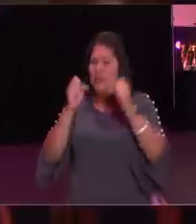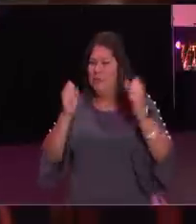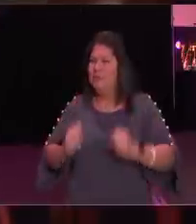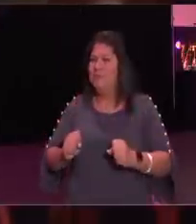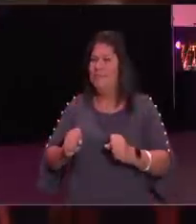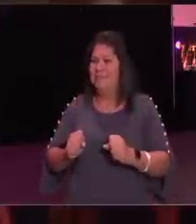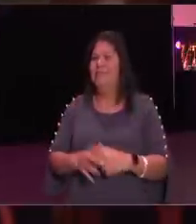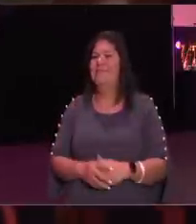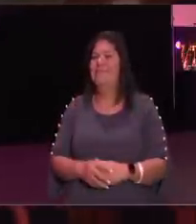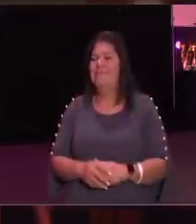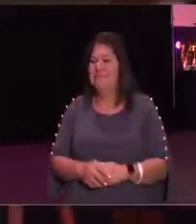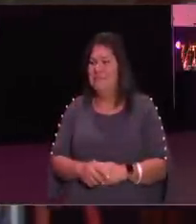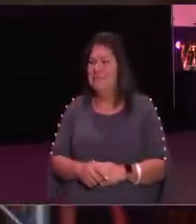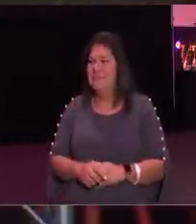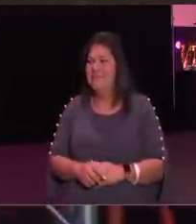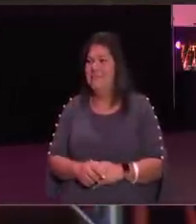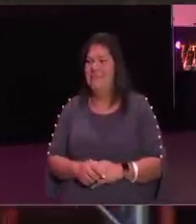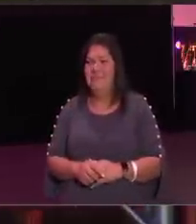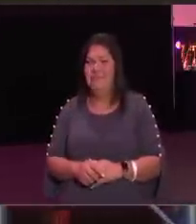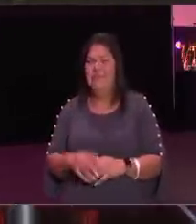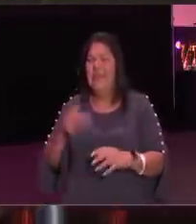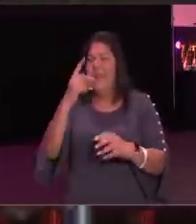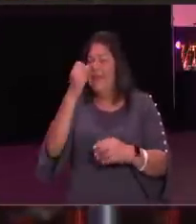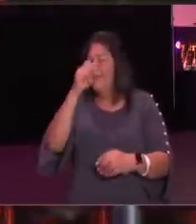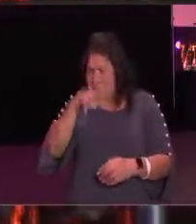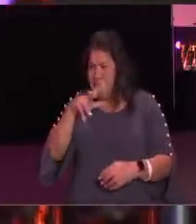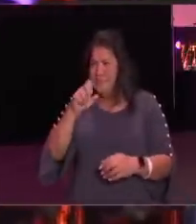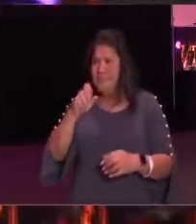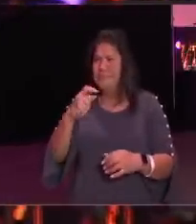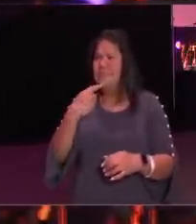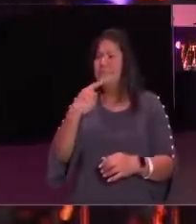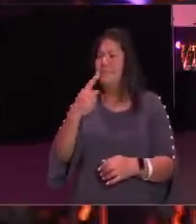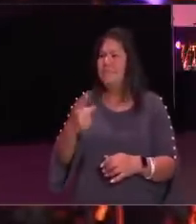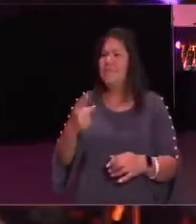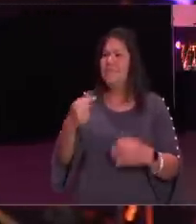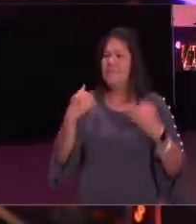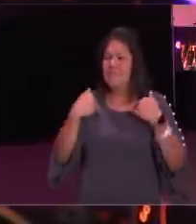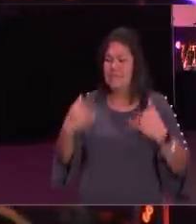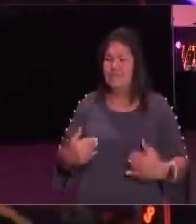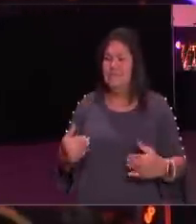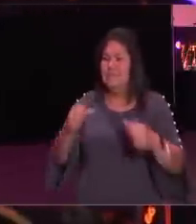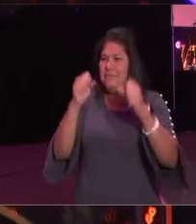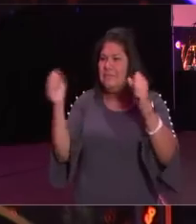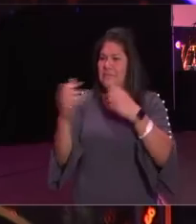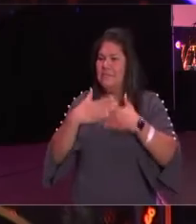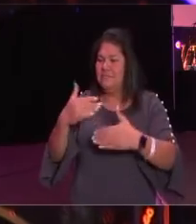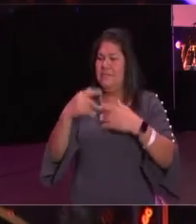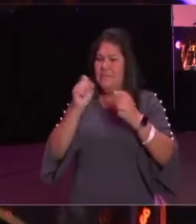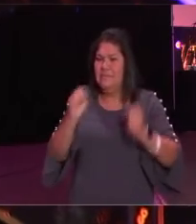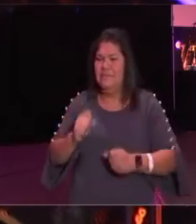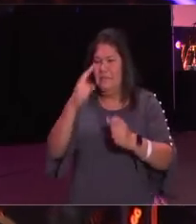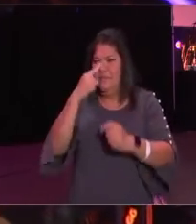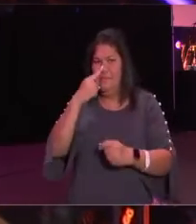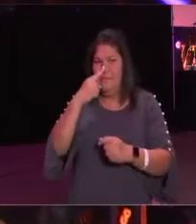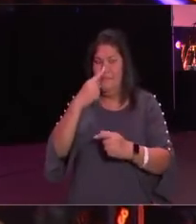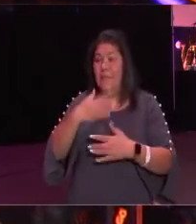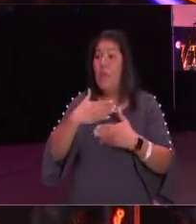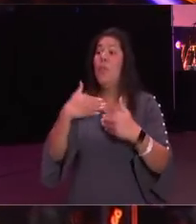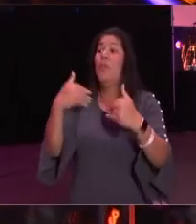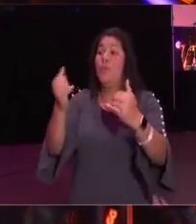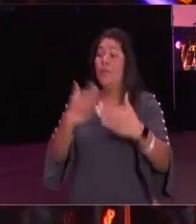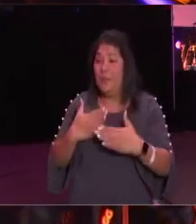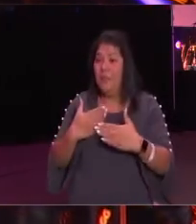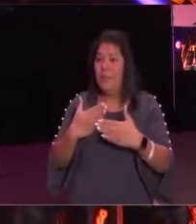respiratory system. A sneeze tells your respiratory system and your nostrils, take a